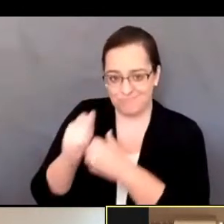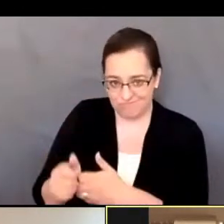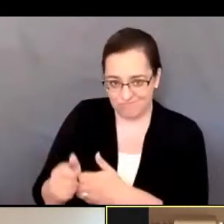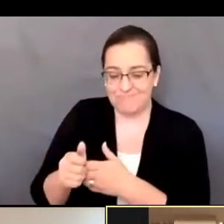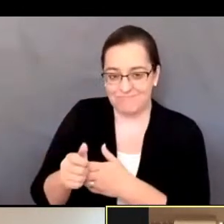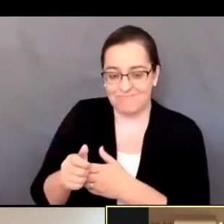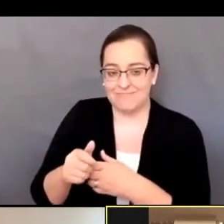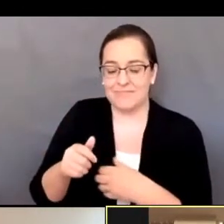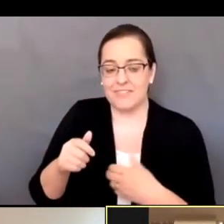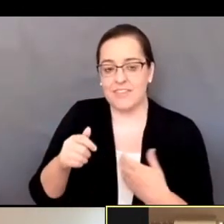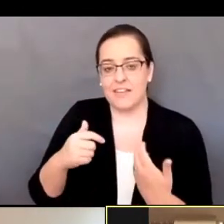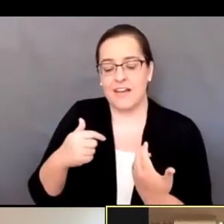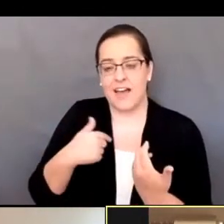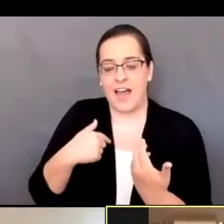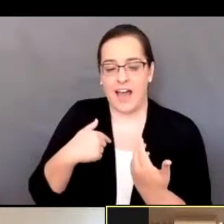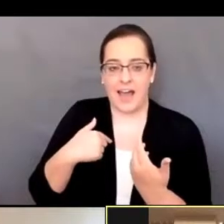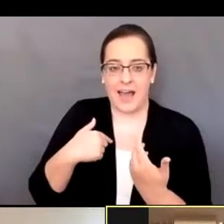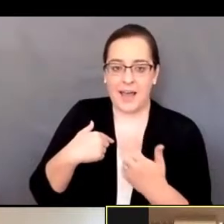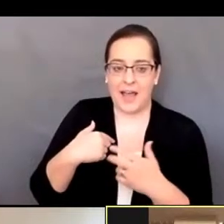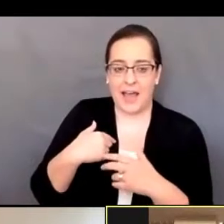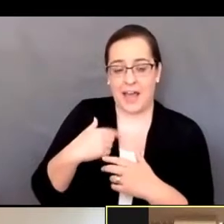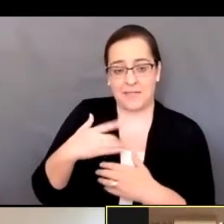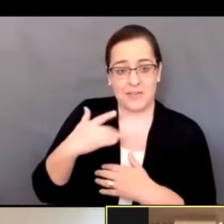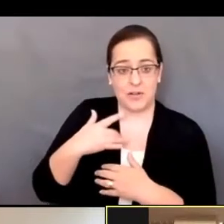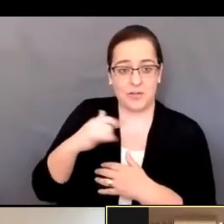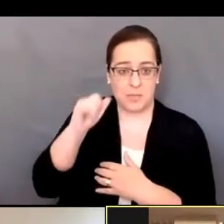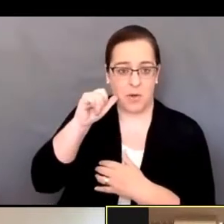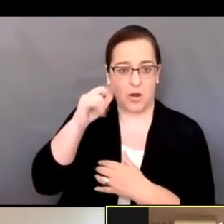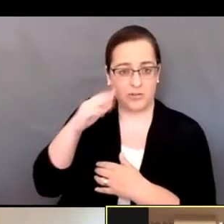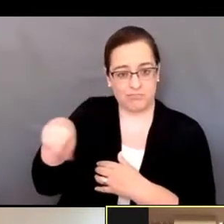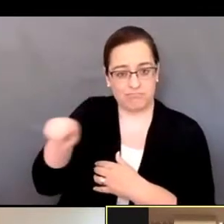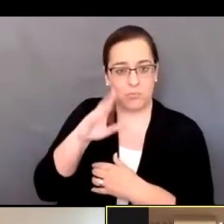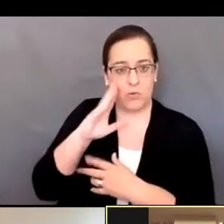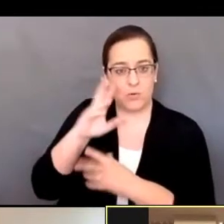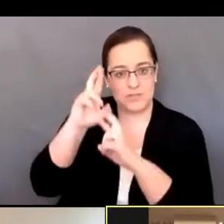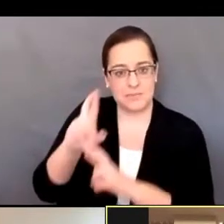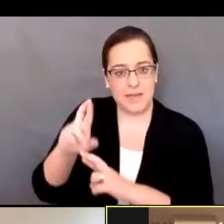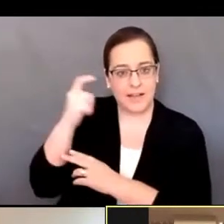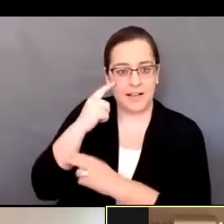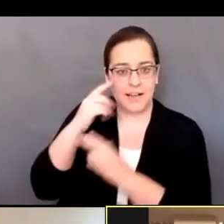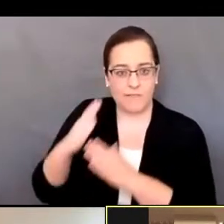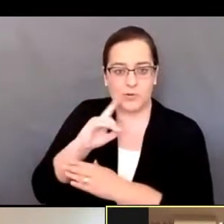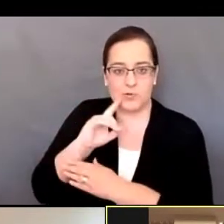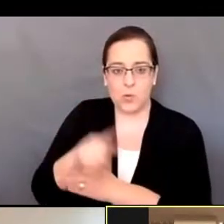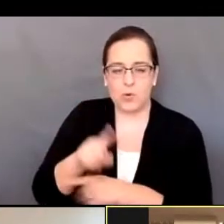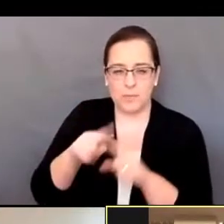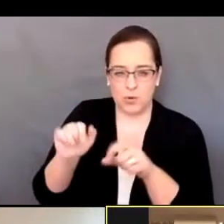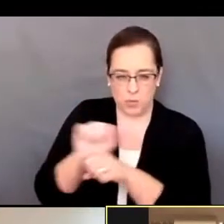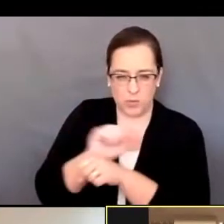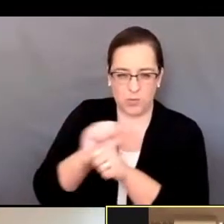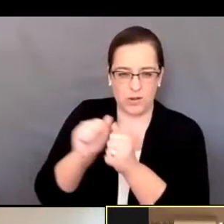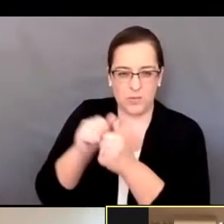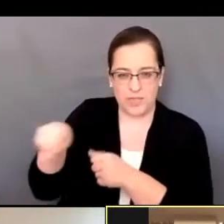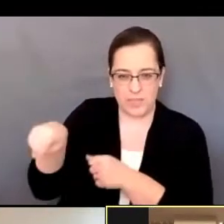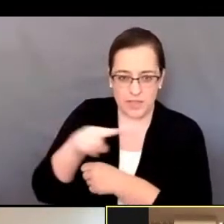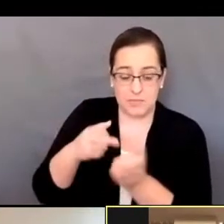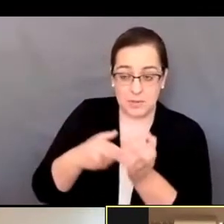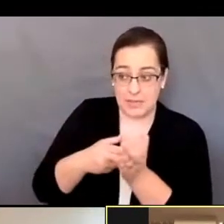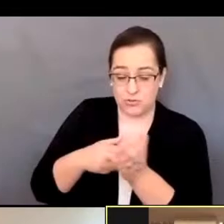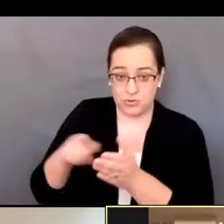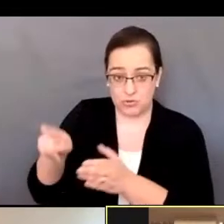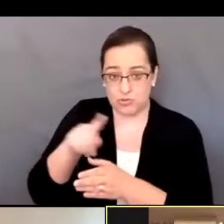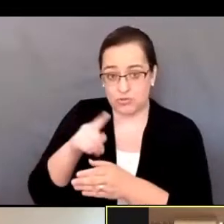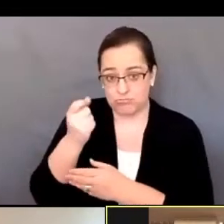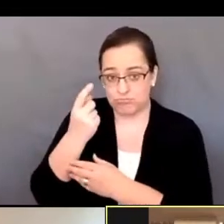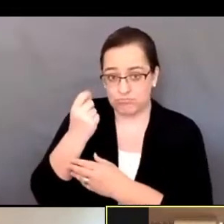I would anticipate that they will be very respectful of the governor's orders, but we'll also be working with them to ensure that everyone is observing the requirements of the